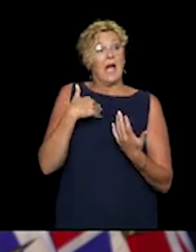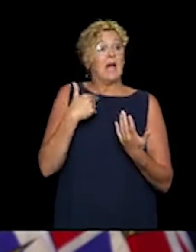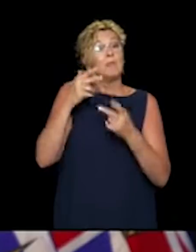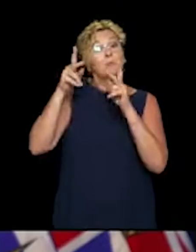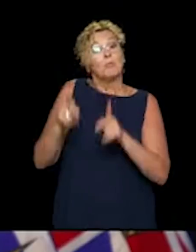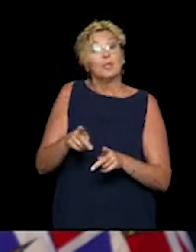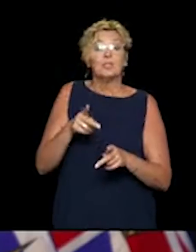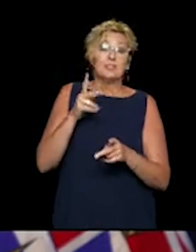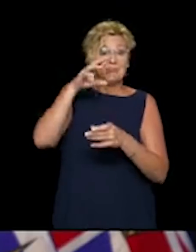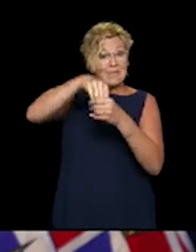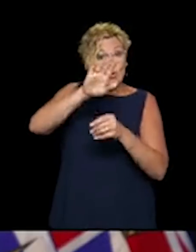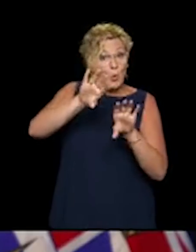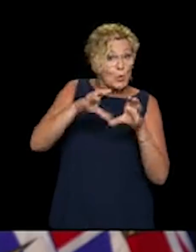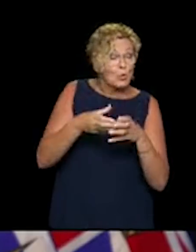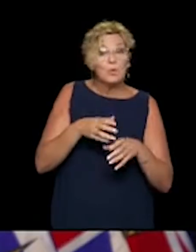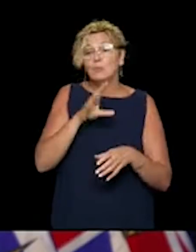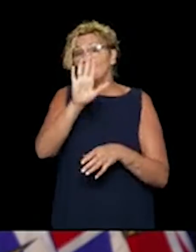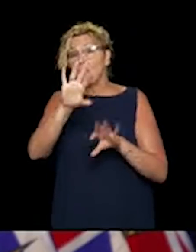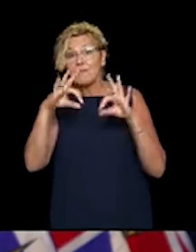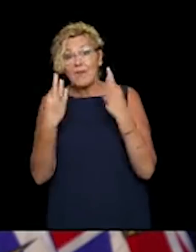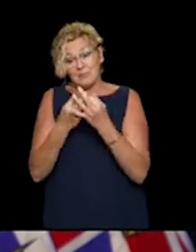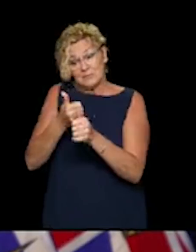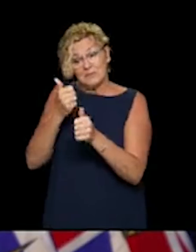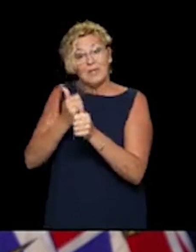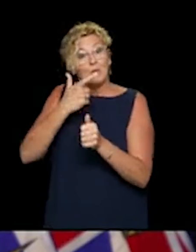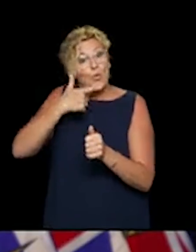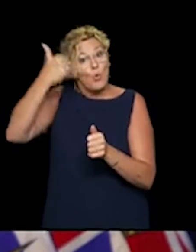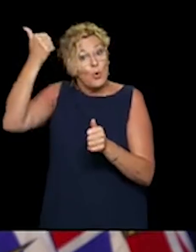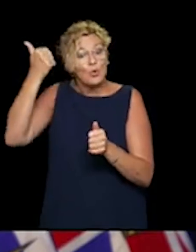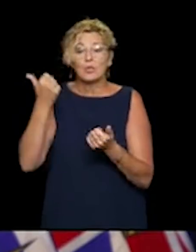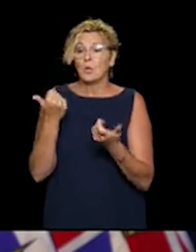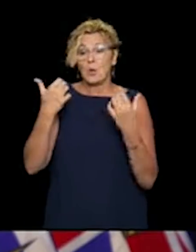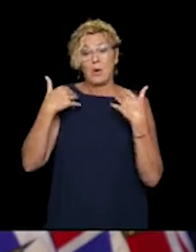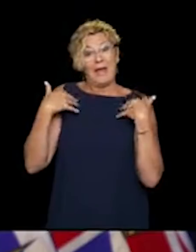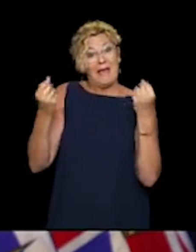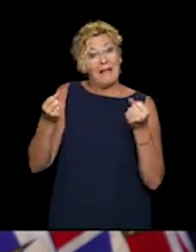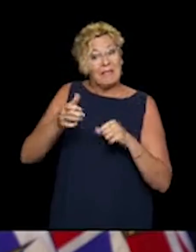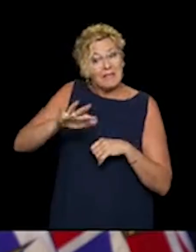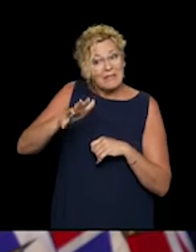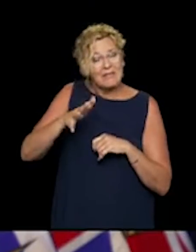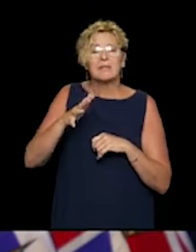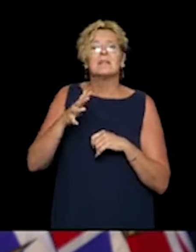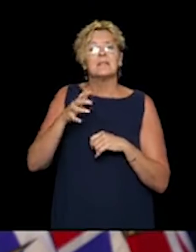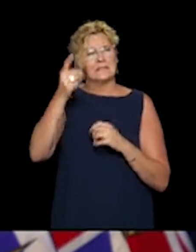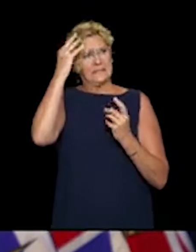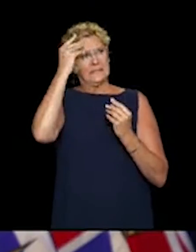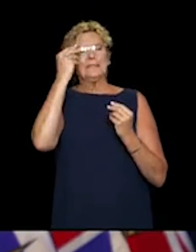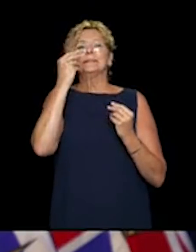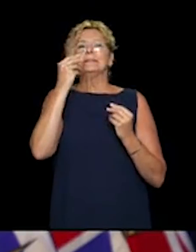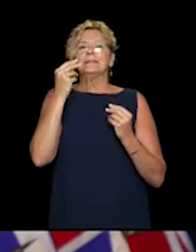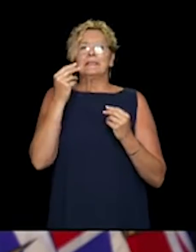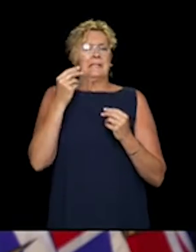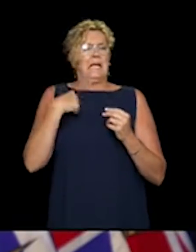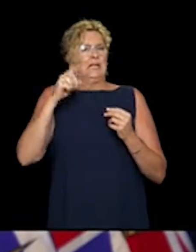with, or you care for, you may want to spend less time with other contacts, with other friends. If you